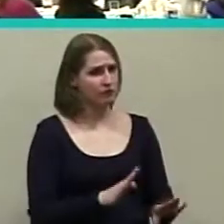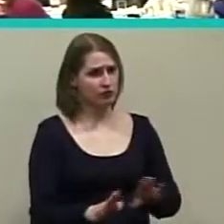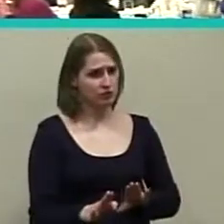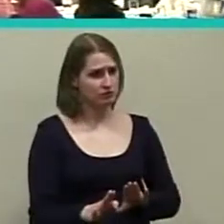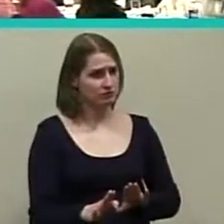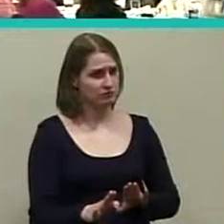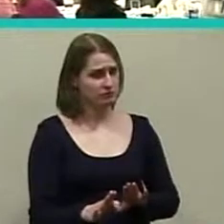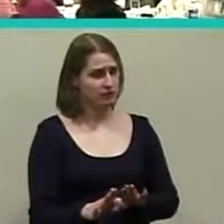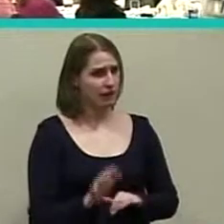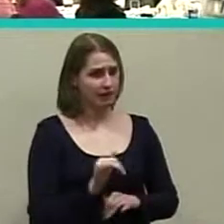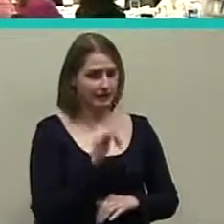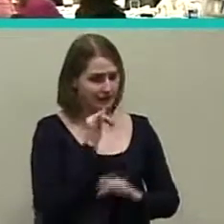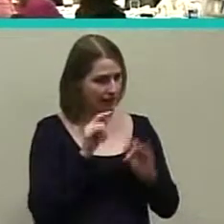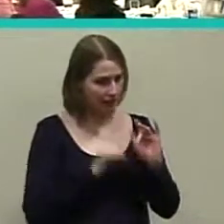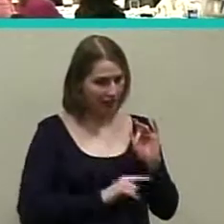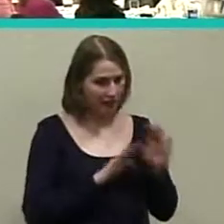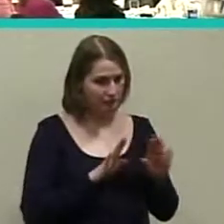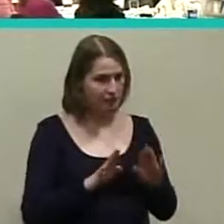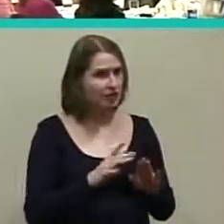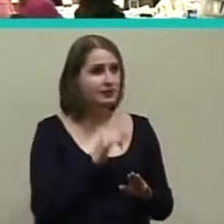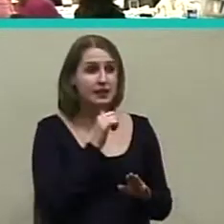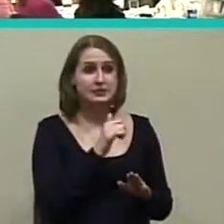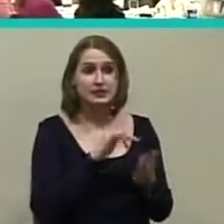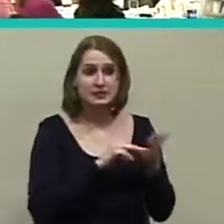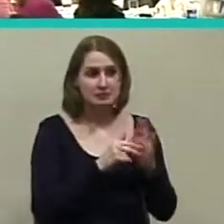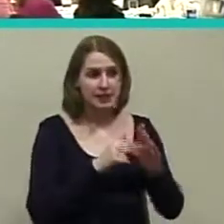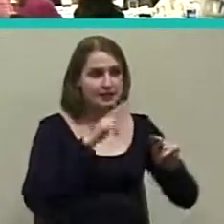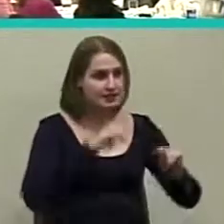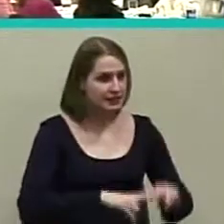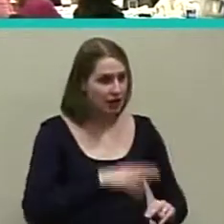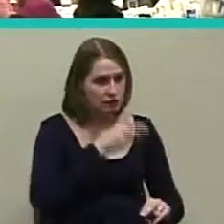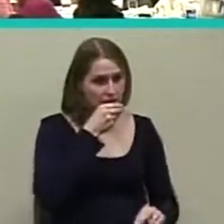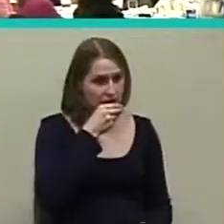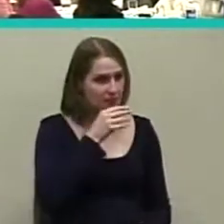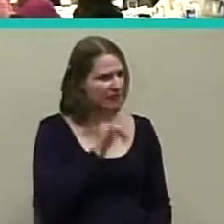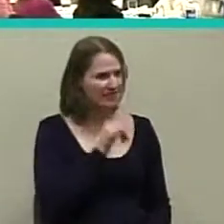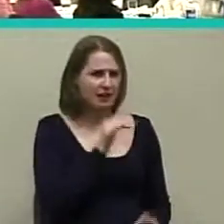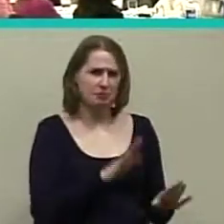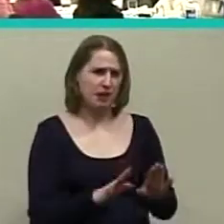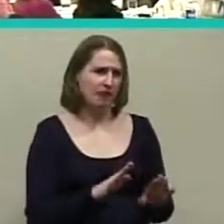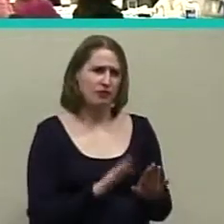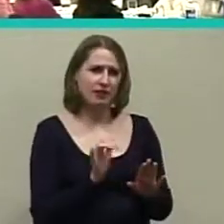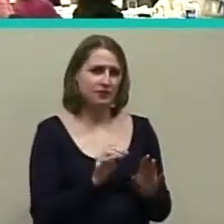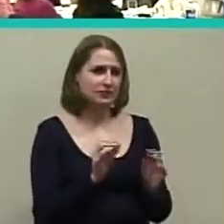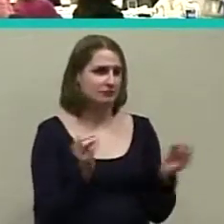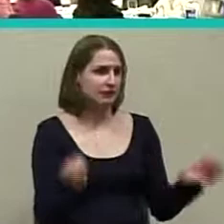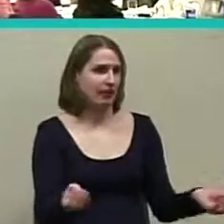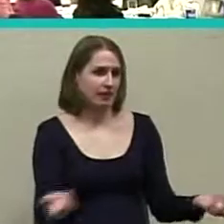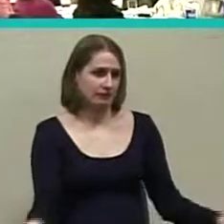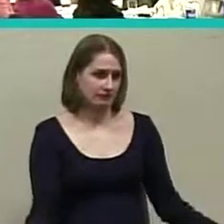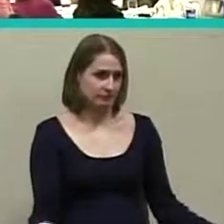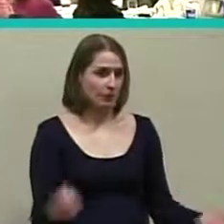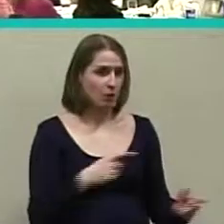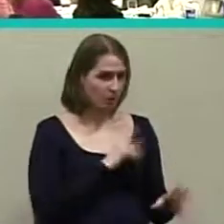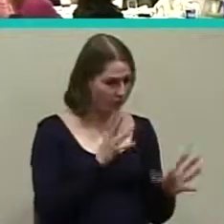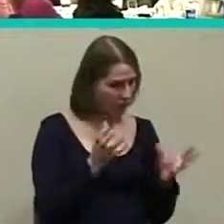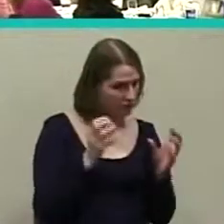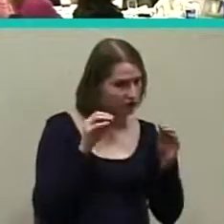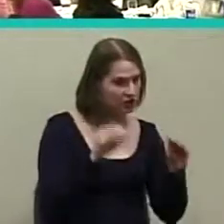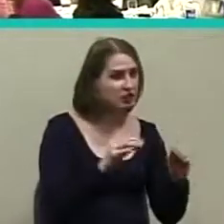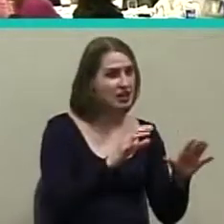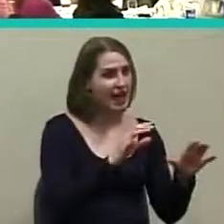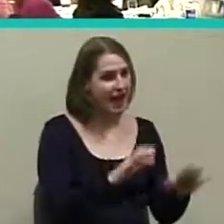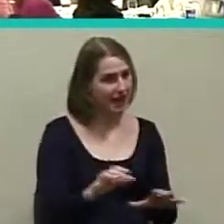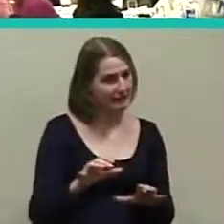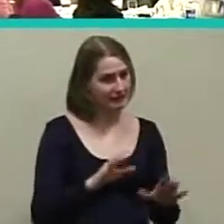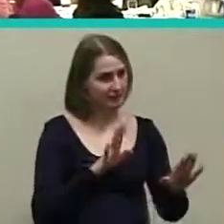lack of behavior. That doesn't mean sit down and shut up, because that's not really a behavior. That's just no behavior. We want to teach this kid an active behavior. So